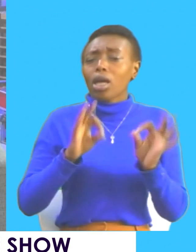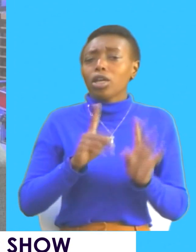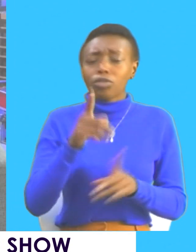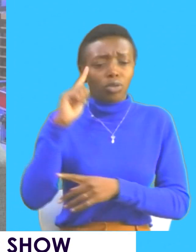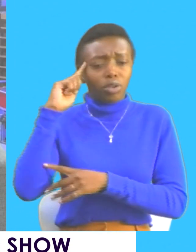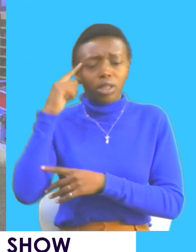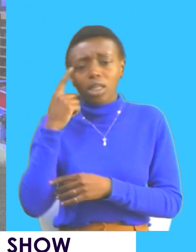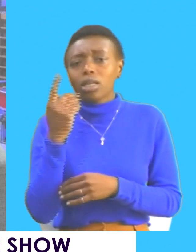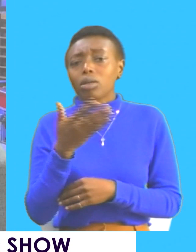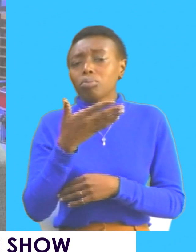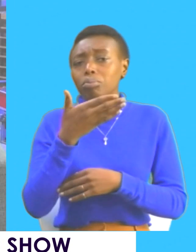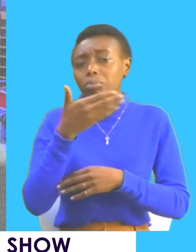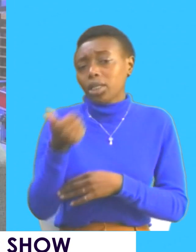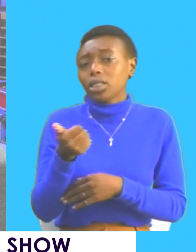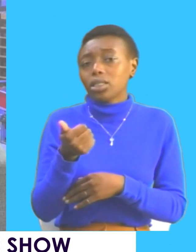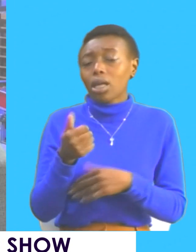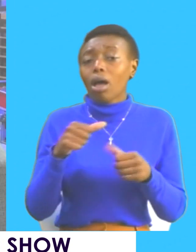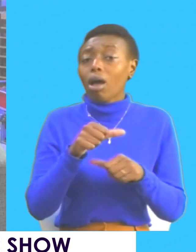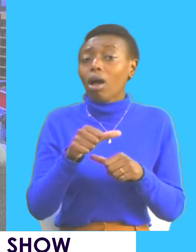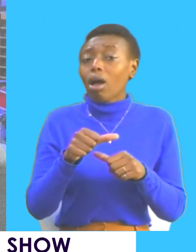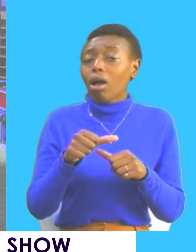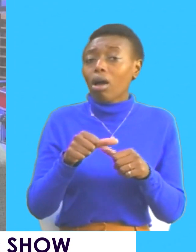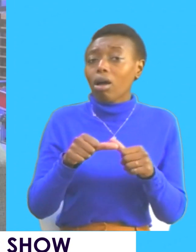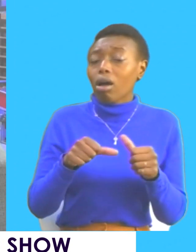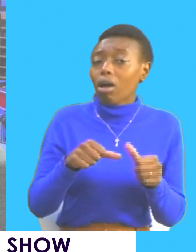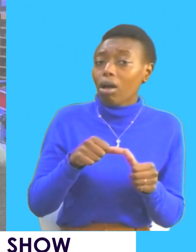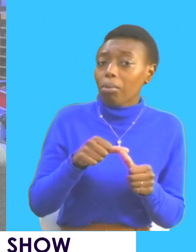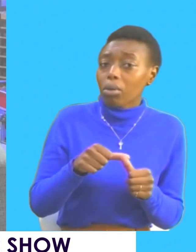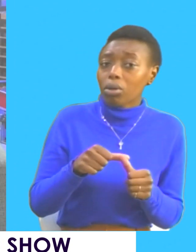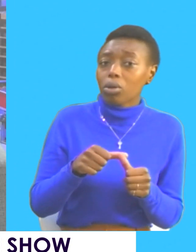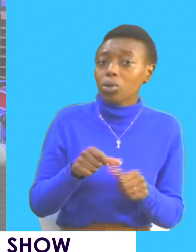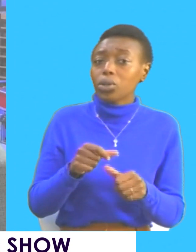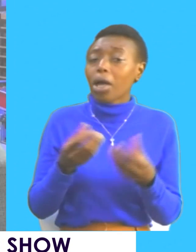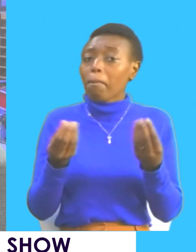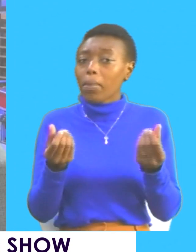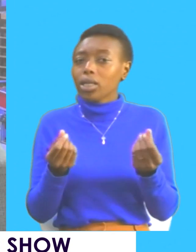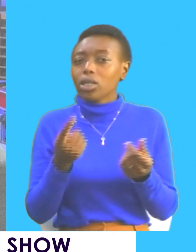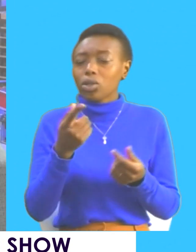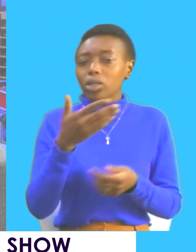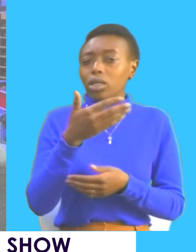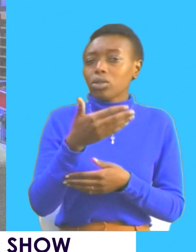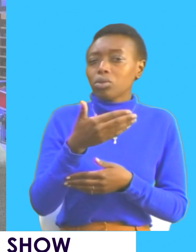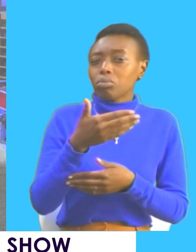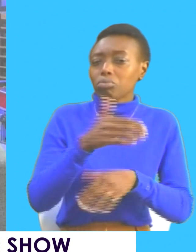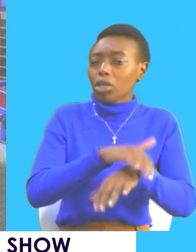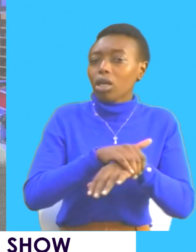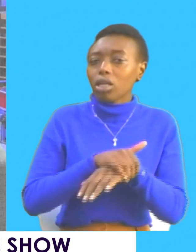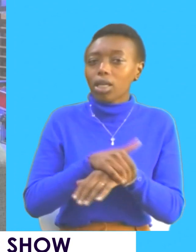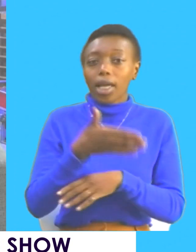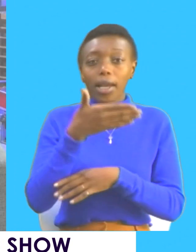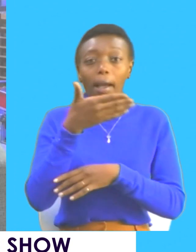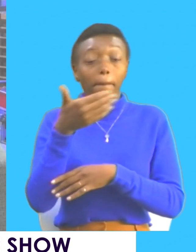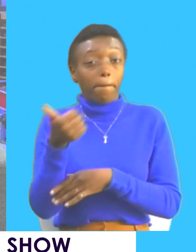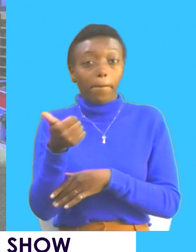thinking, with proper connection. You can make money. You can do business. You can be supported. You can rise from